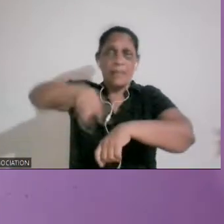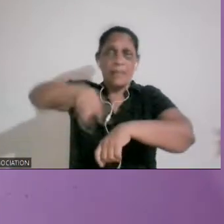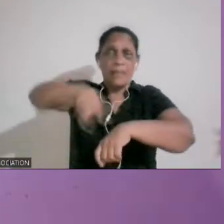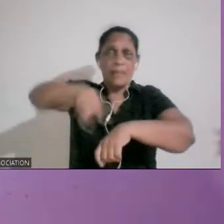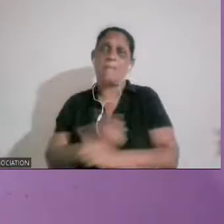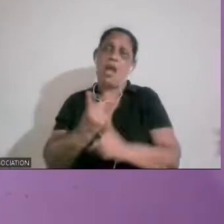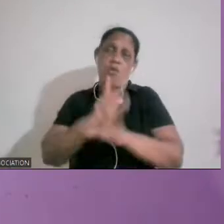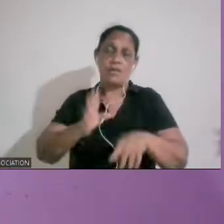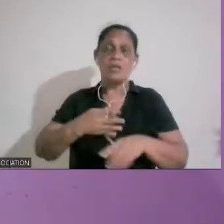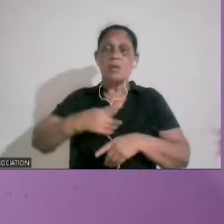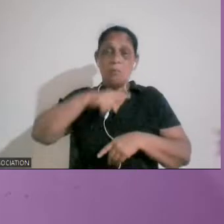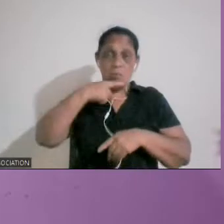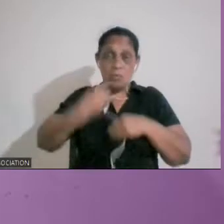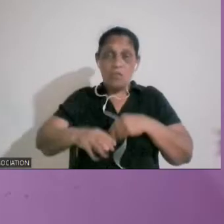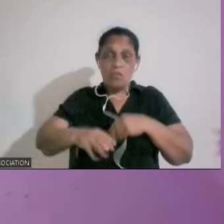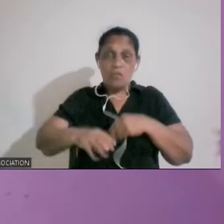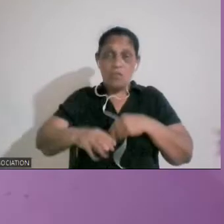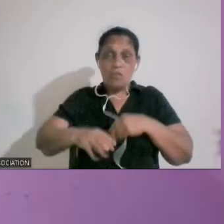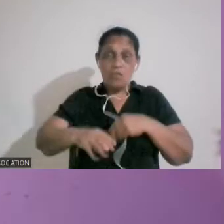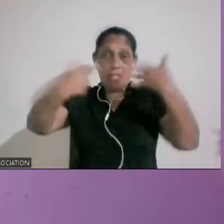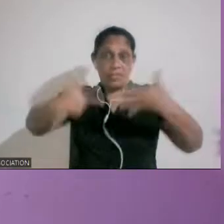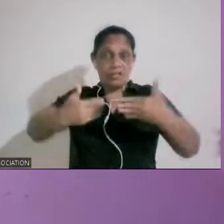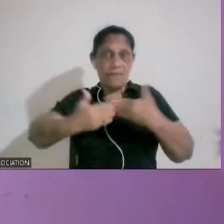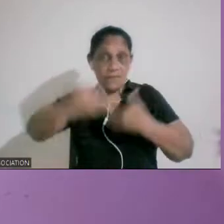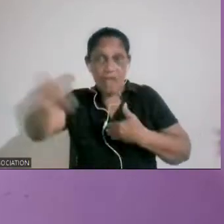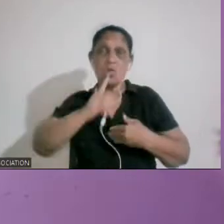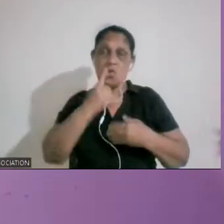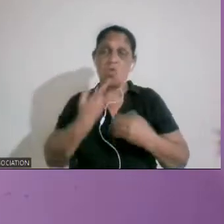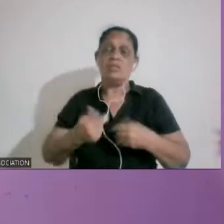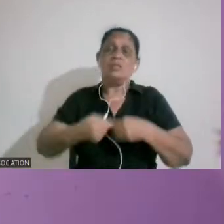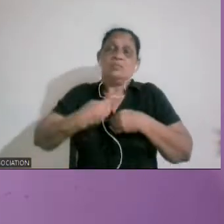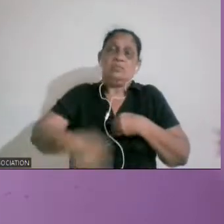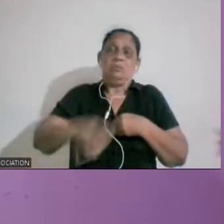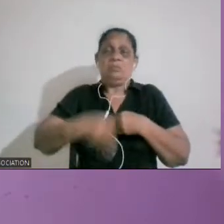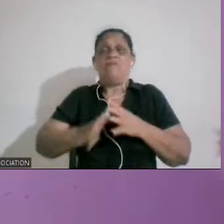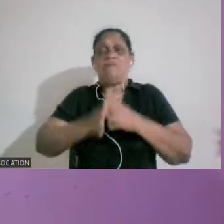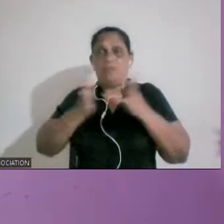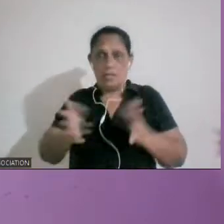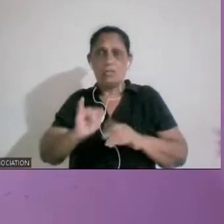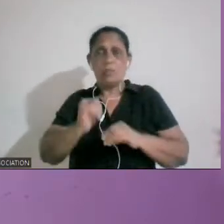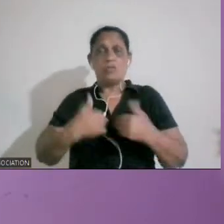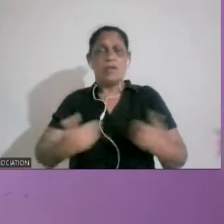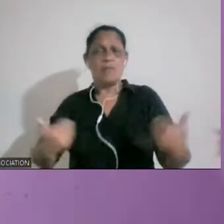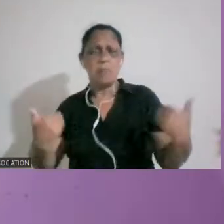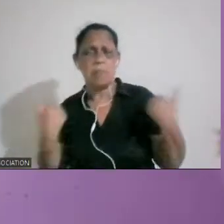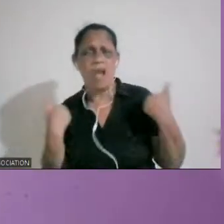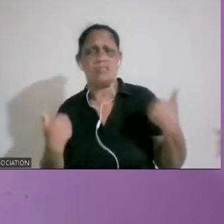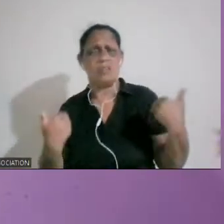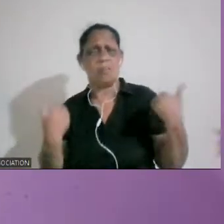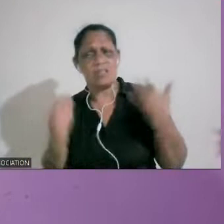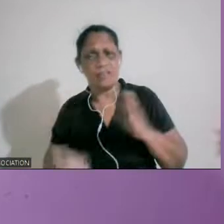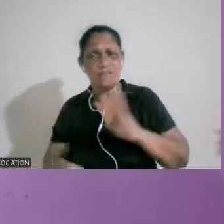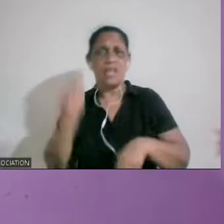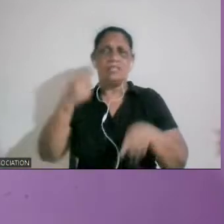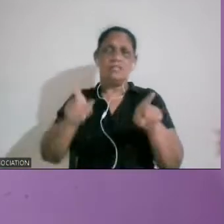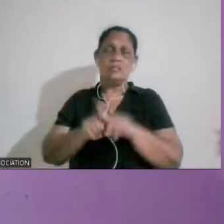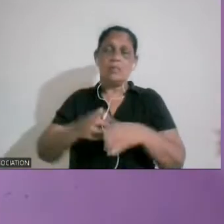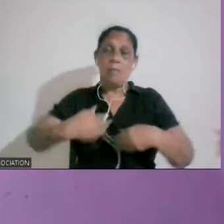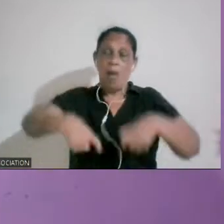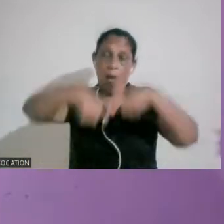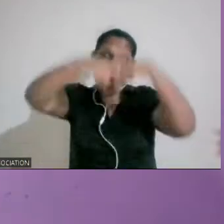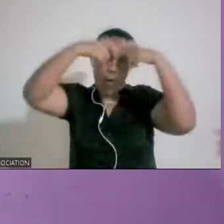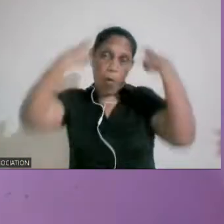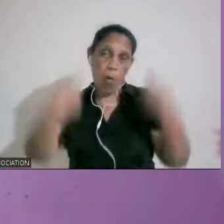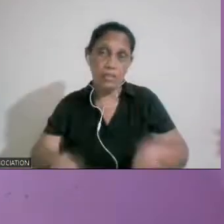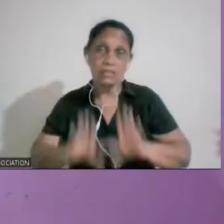pad every hour or every 2 hours, if you're bleeding for more than 7 days, or if you're passing clots. Also, if you're tired all the